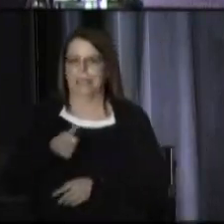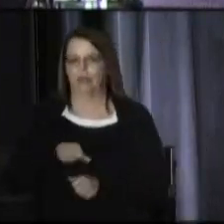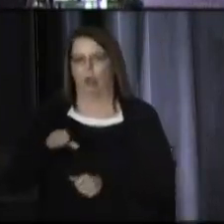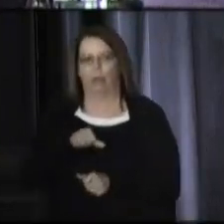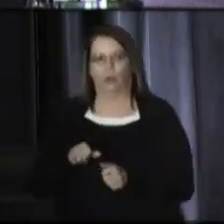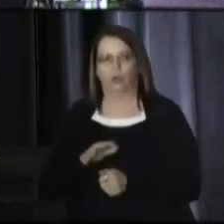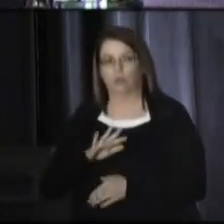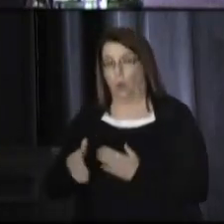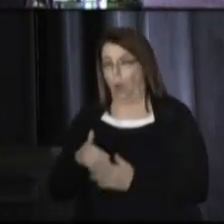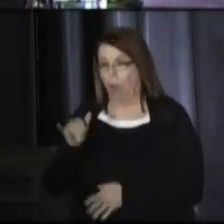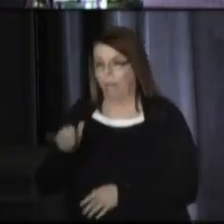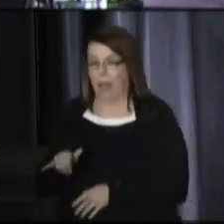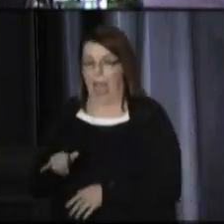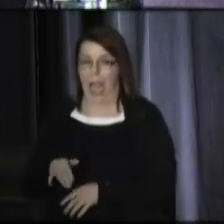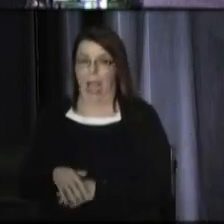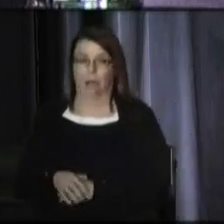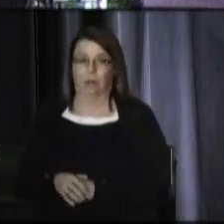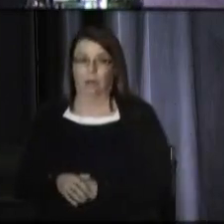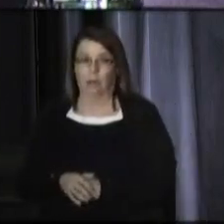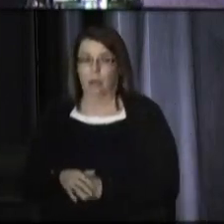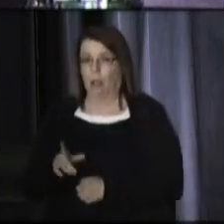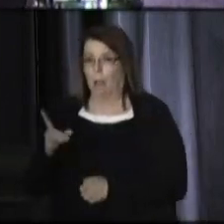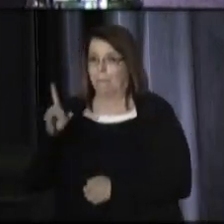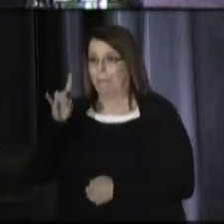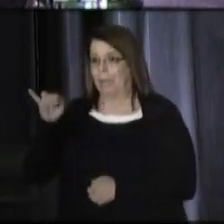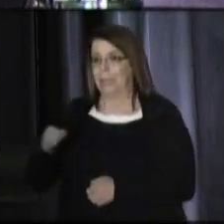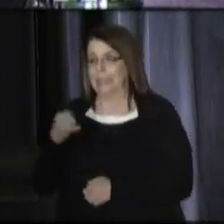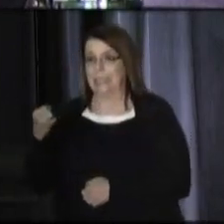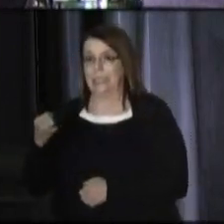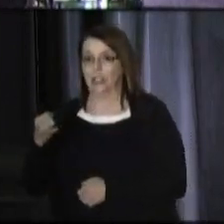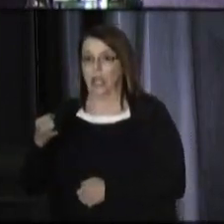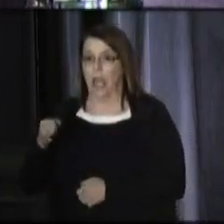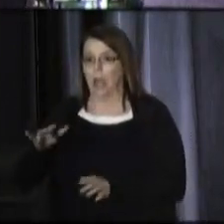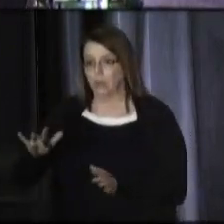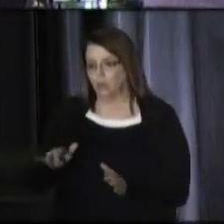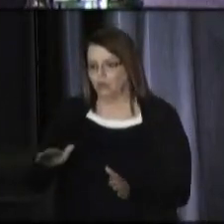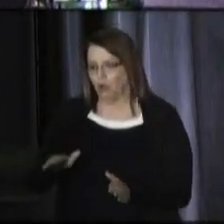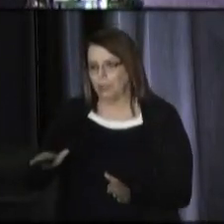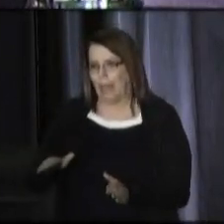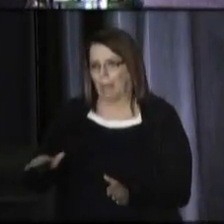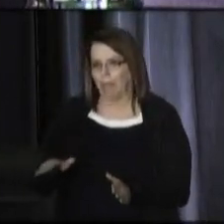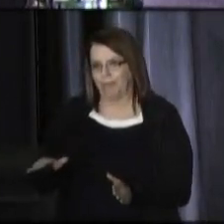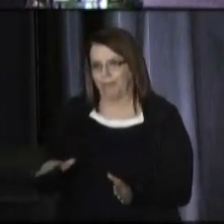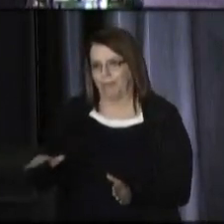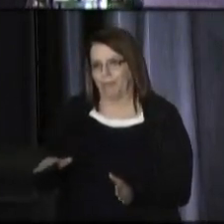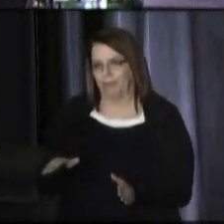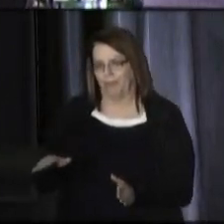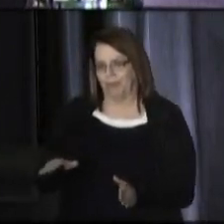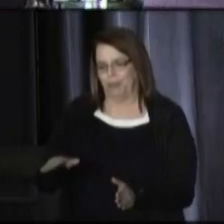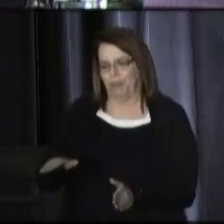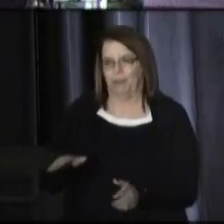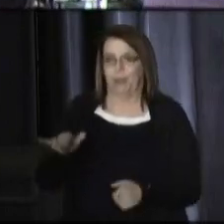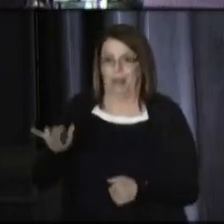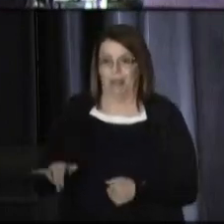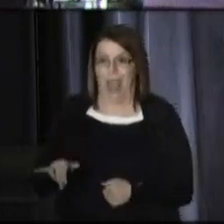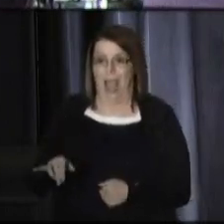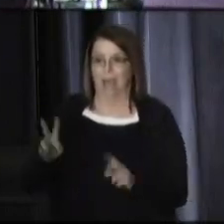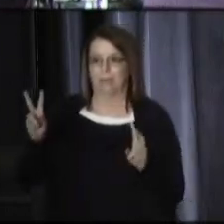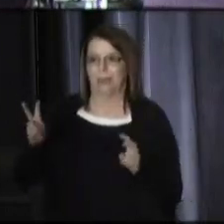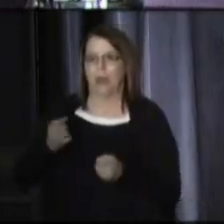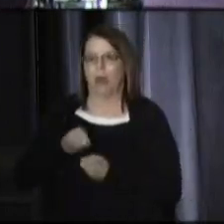So I grew up in rural Ontario, the only Asian family I knew. And the work that first influenced me was